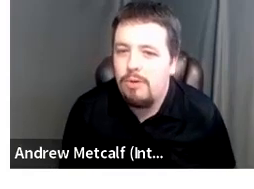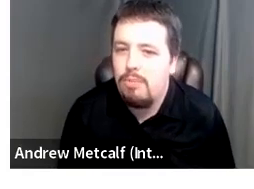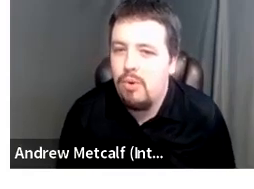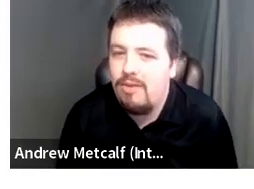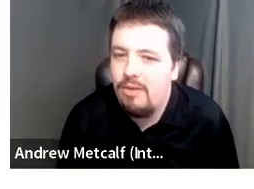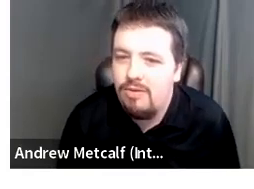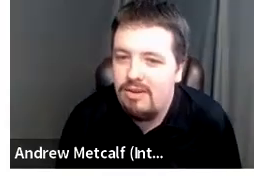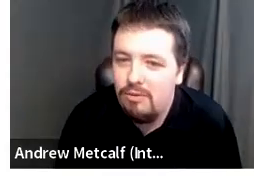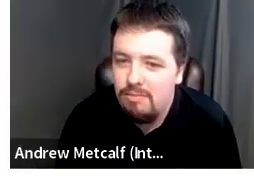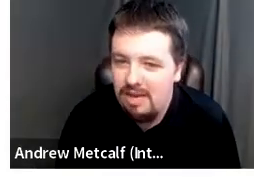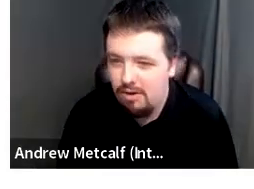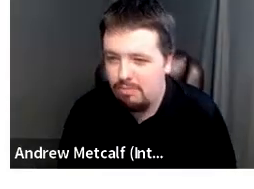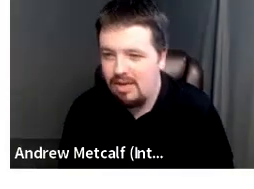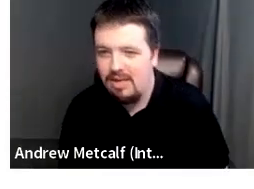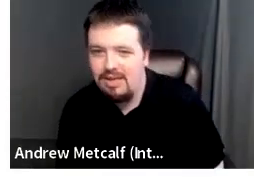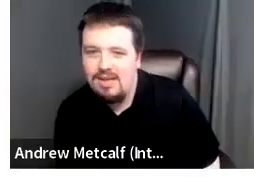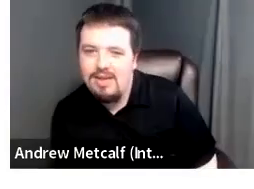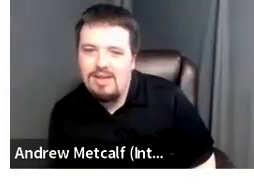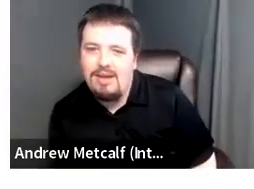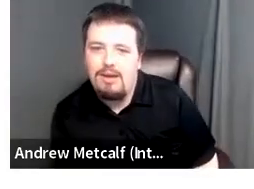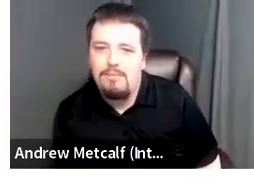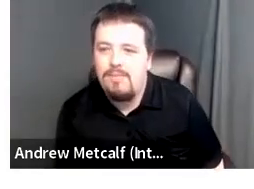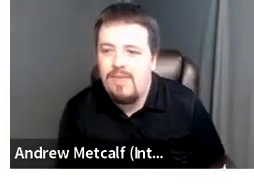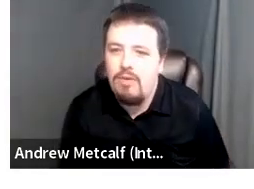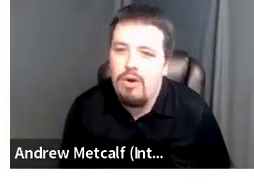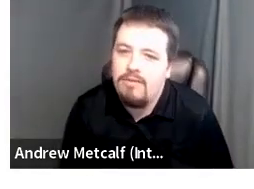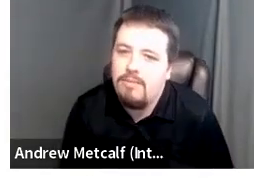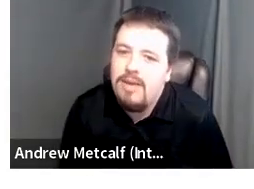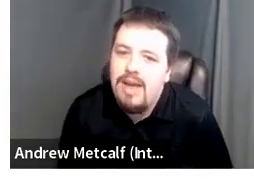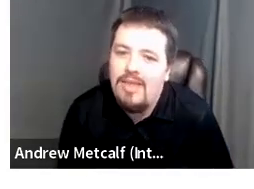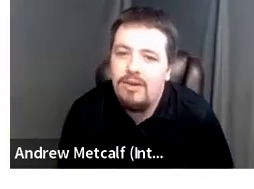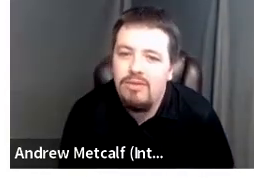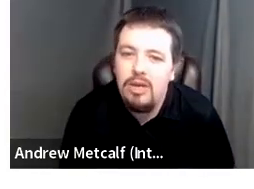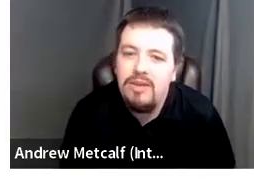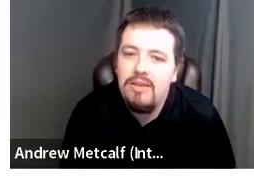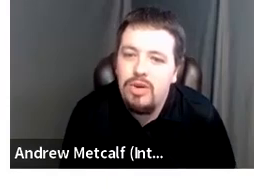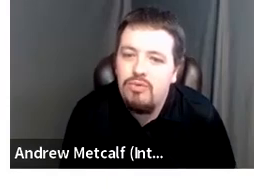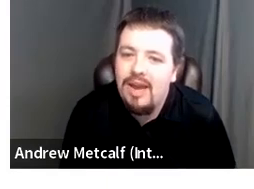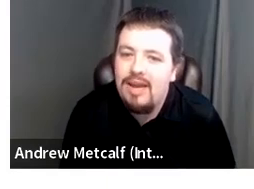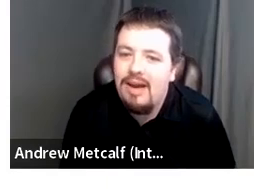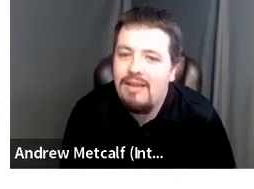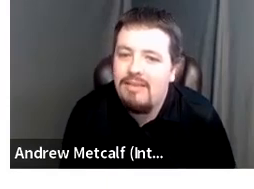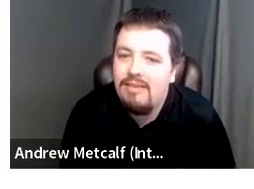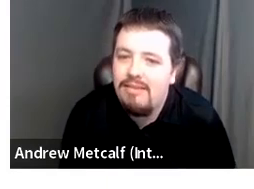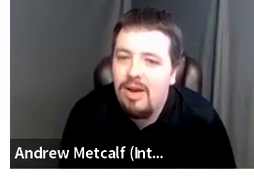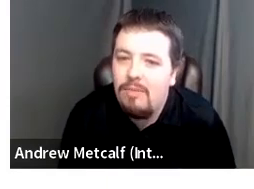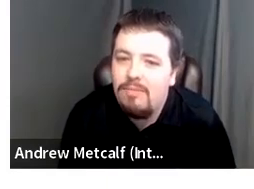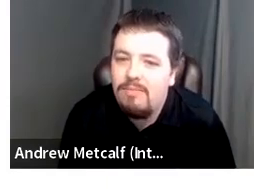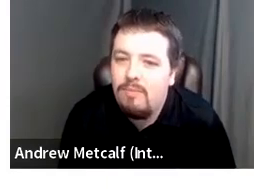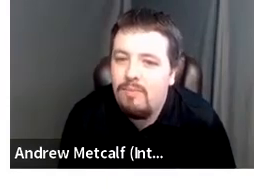or more important than those that don't speak verbally. That's autism. And then there's linguism, which